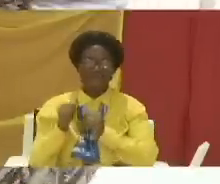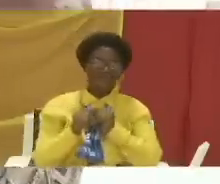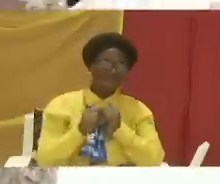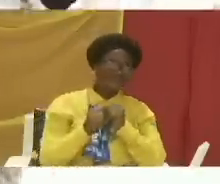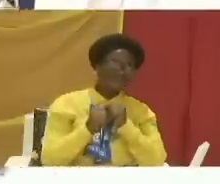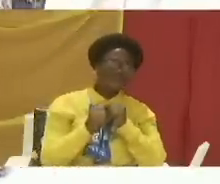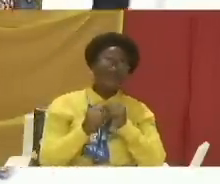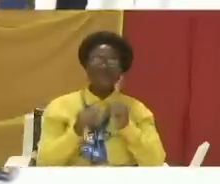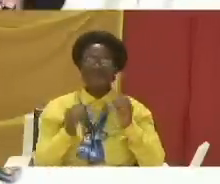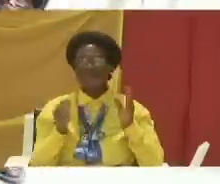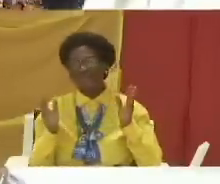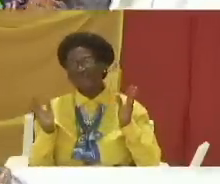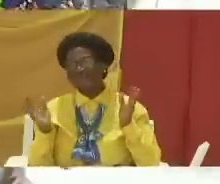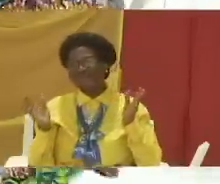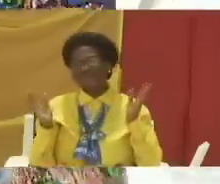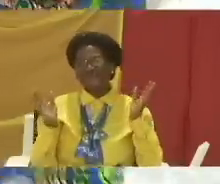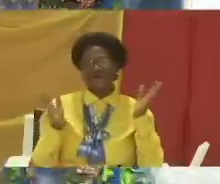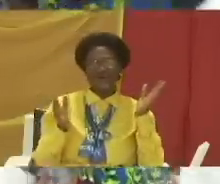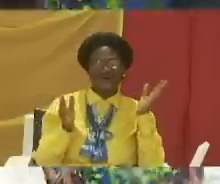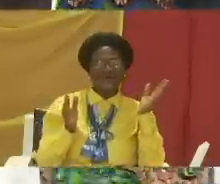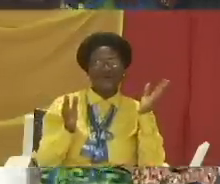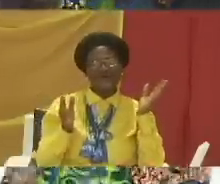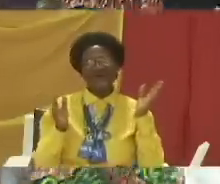Thank you, Lord.